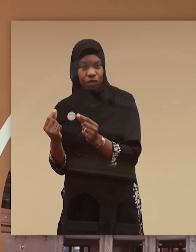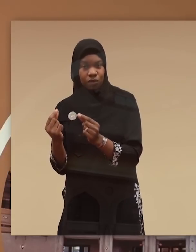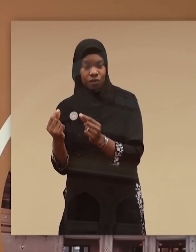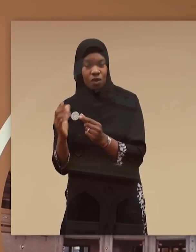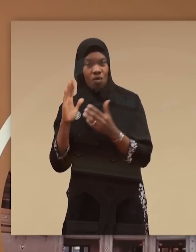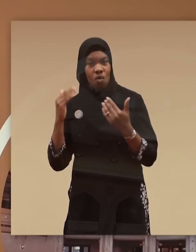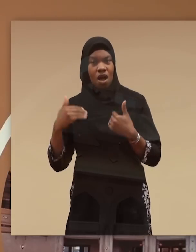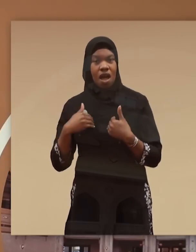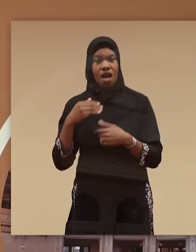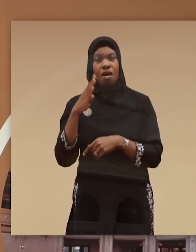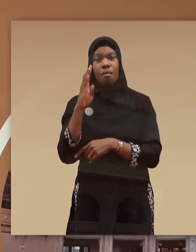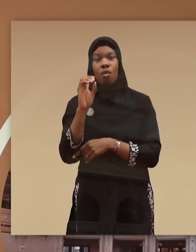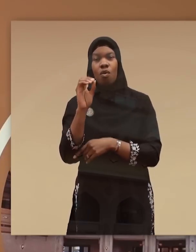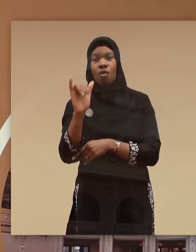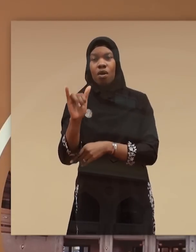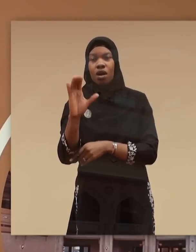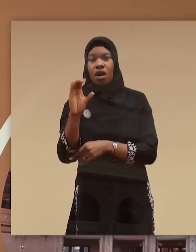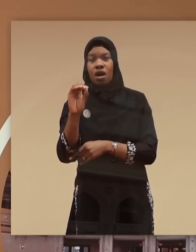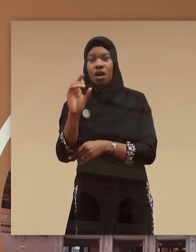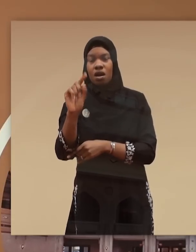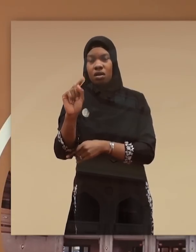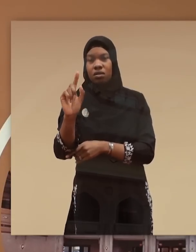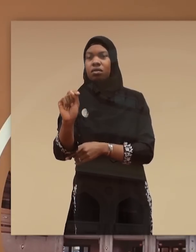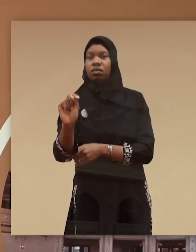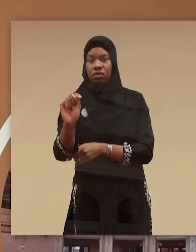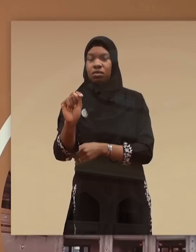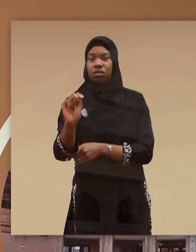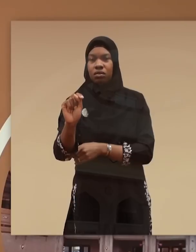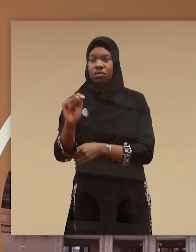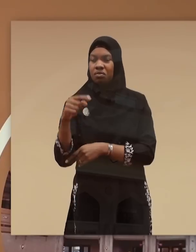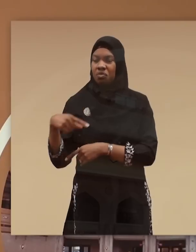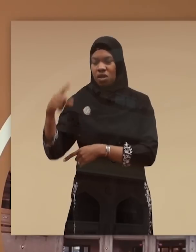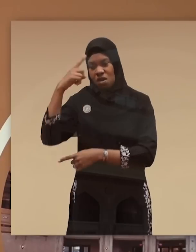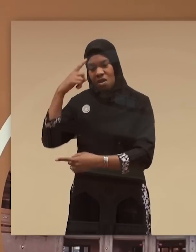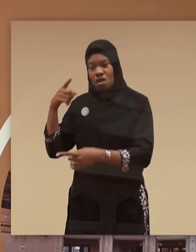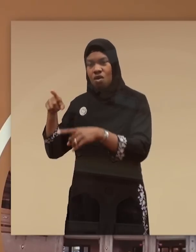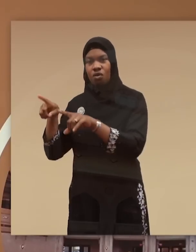boycott and pact of injustice and aggression.